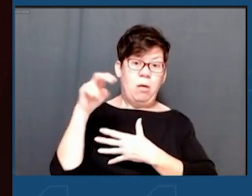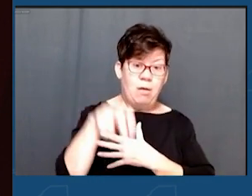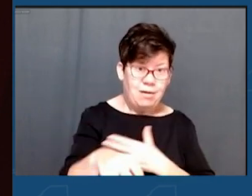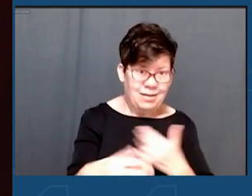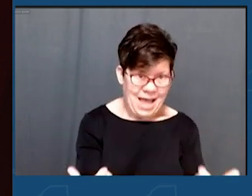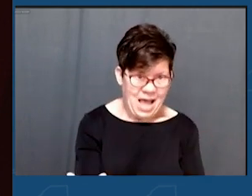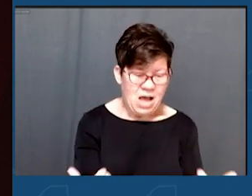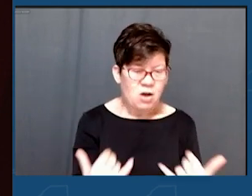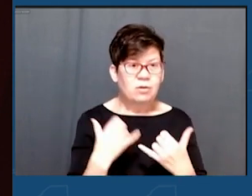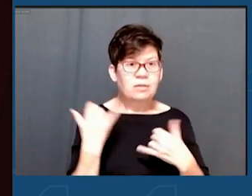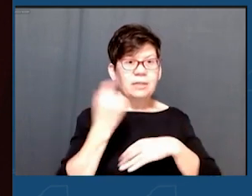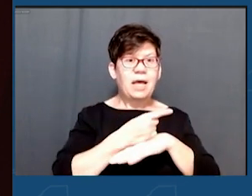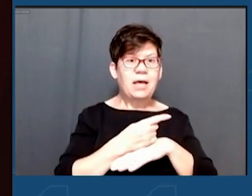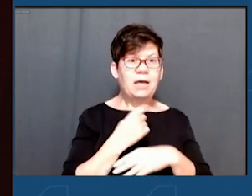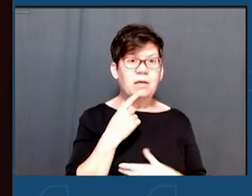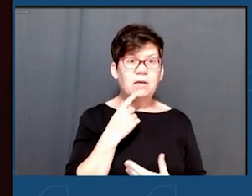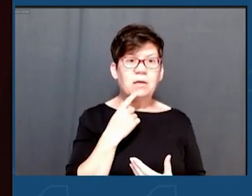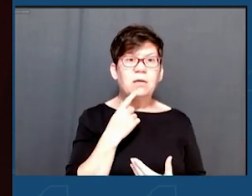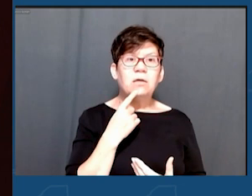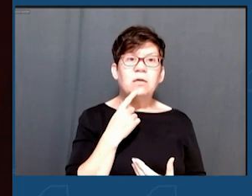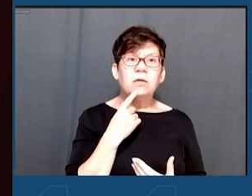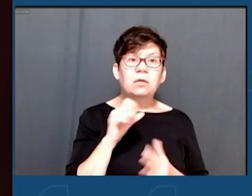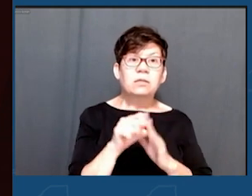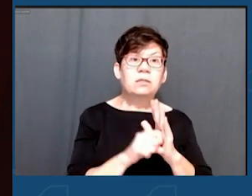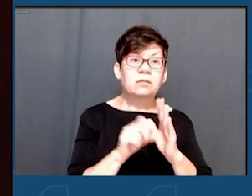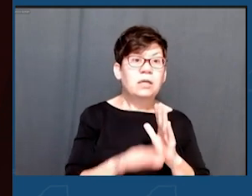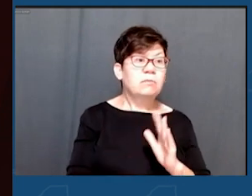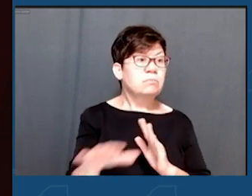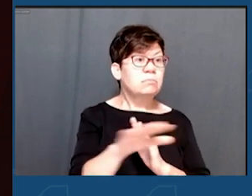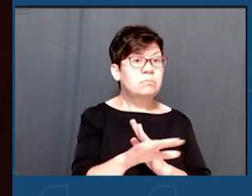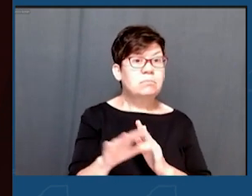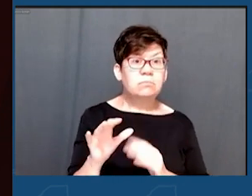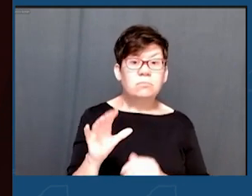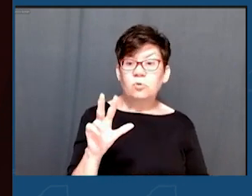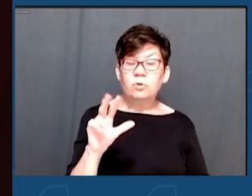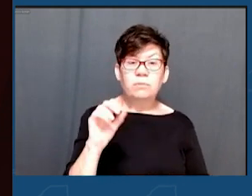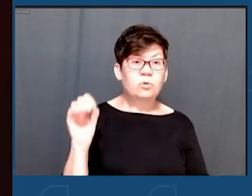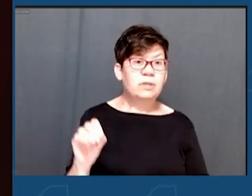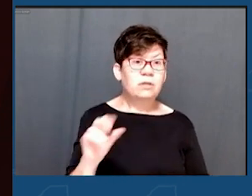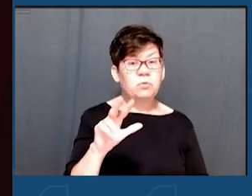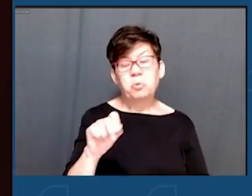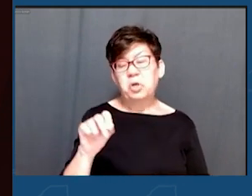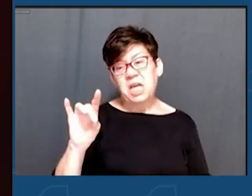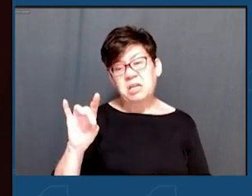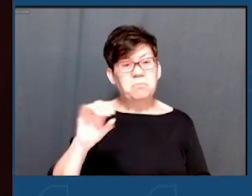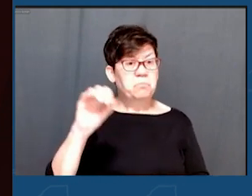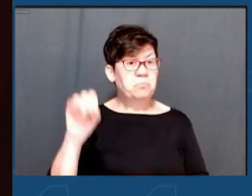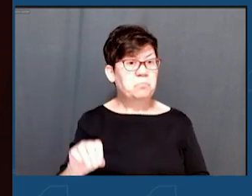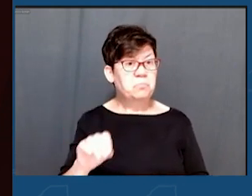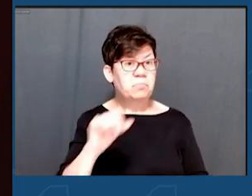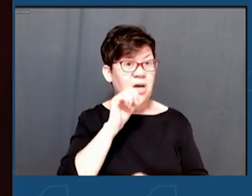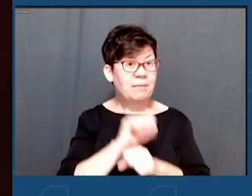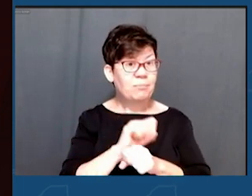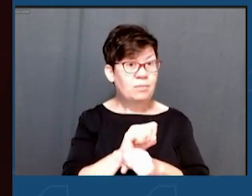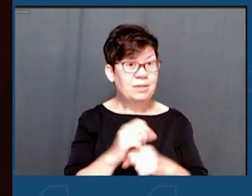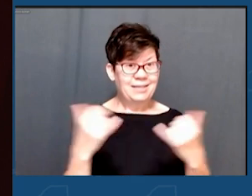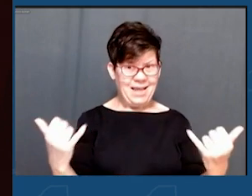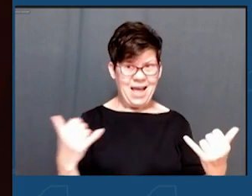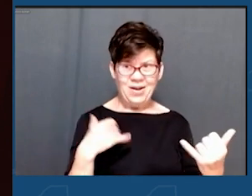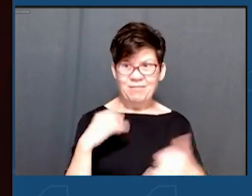double-digit unemployment to where we are now. Statewide, 3%, 3.8% unemployment. Now there's